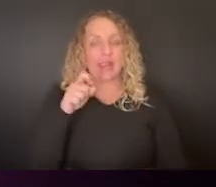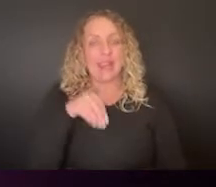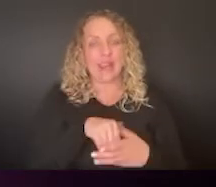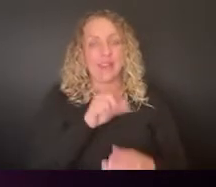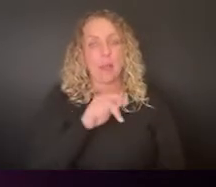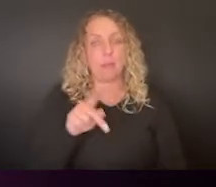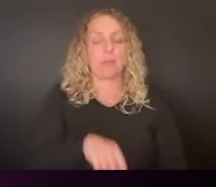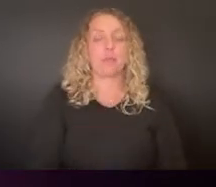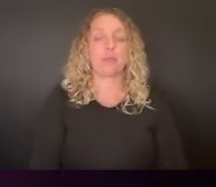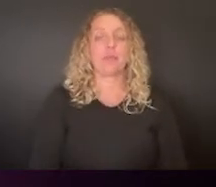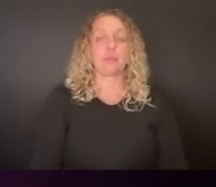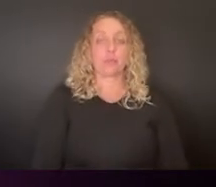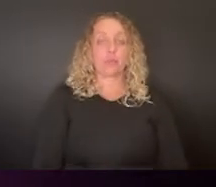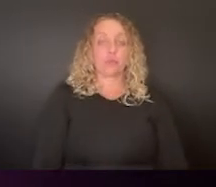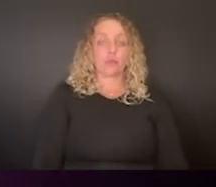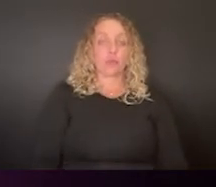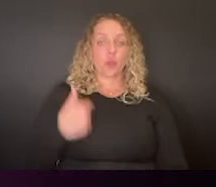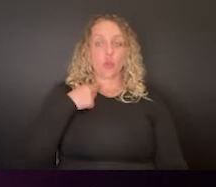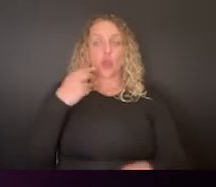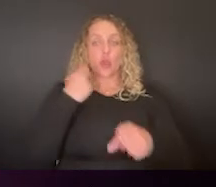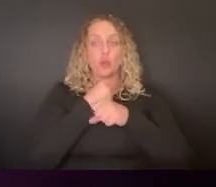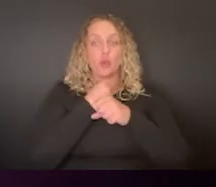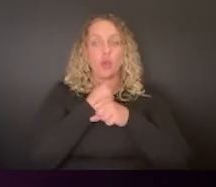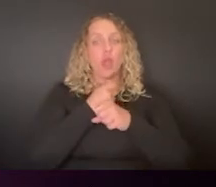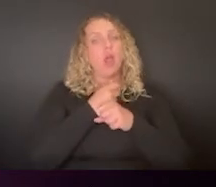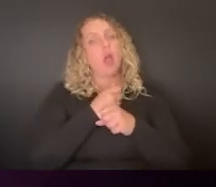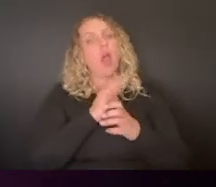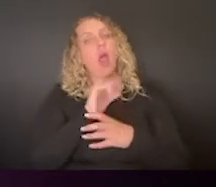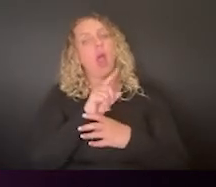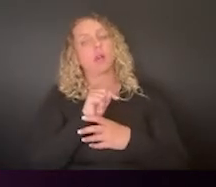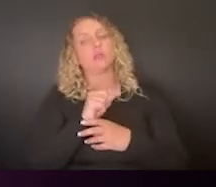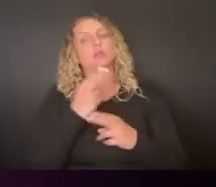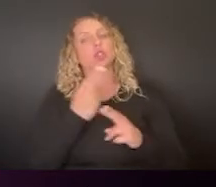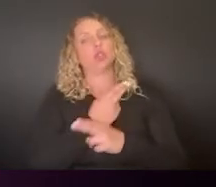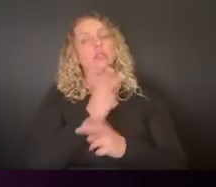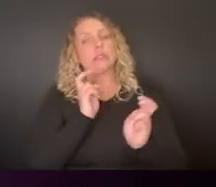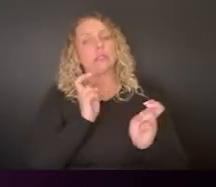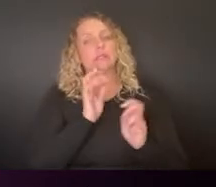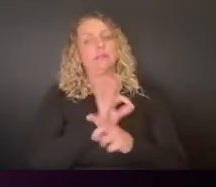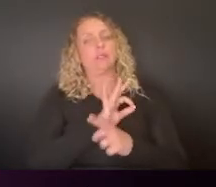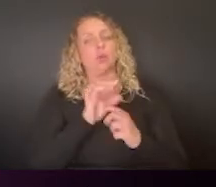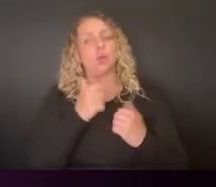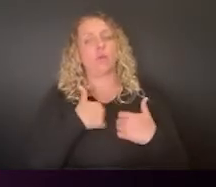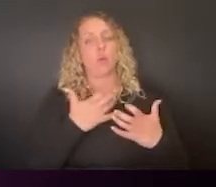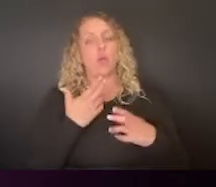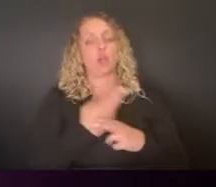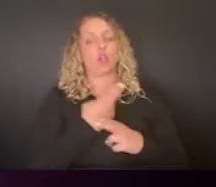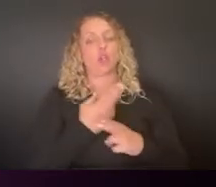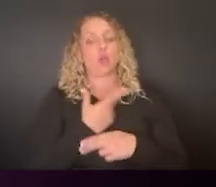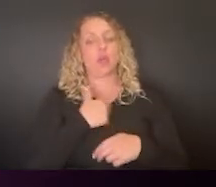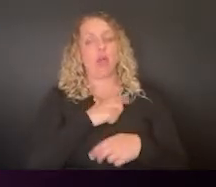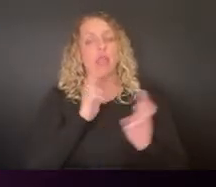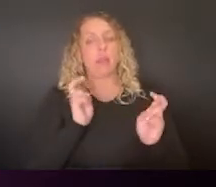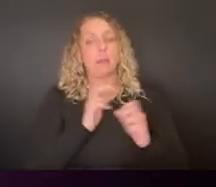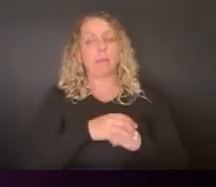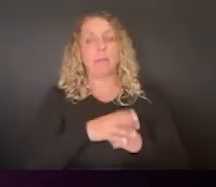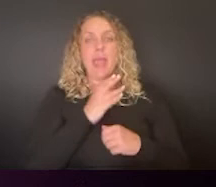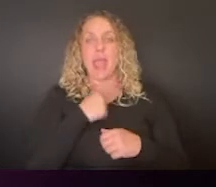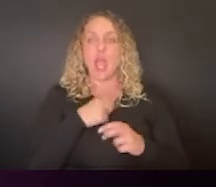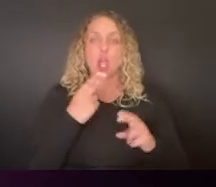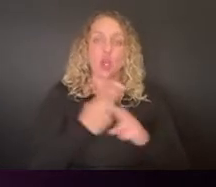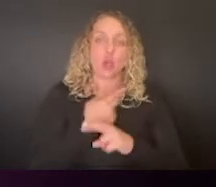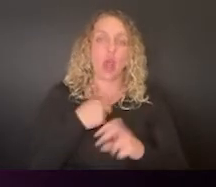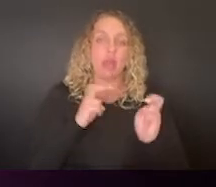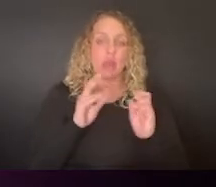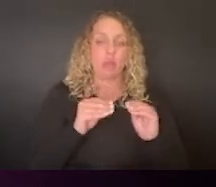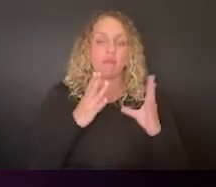theme context and a theme provider that we could use anywhere we needed in the app. We created a